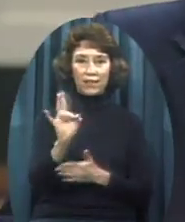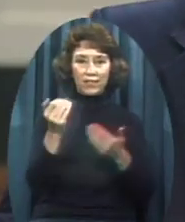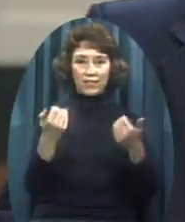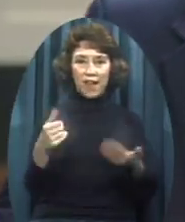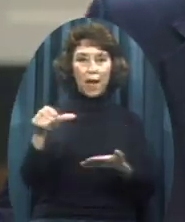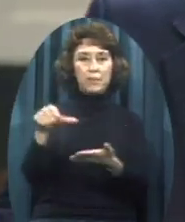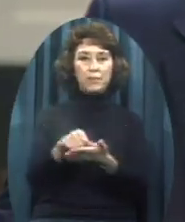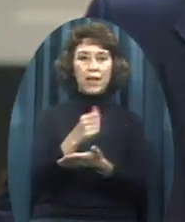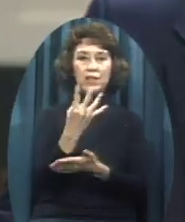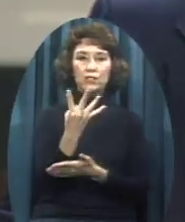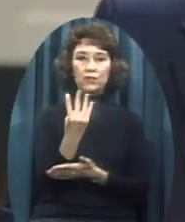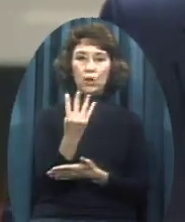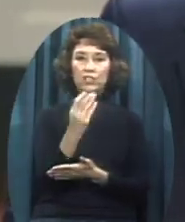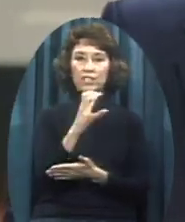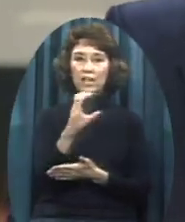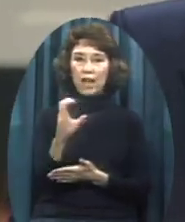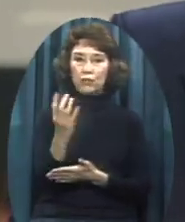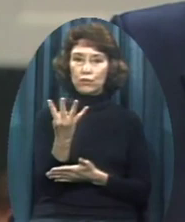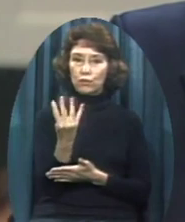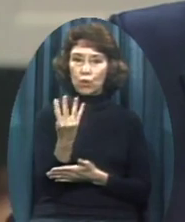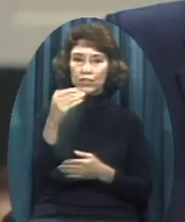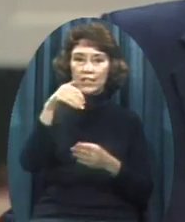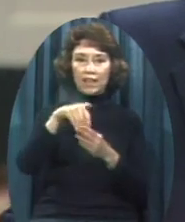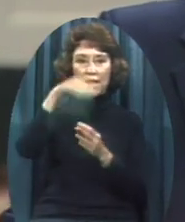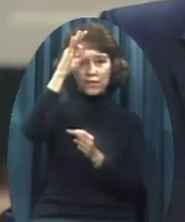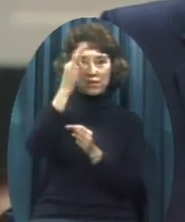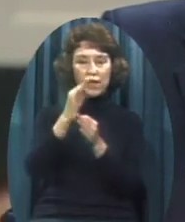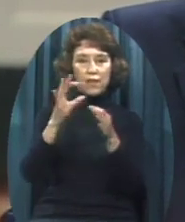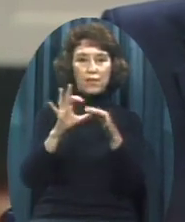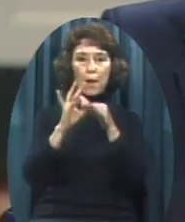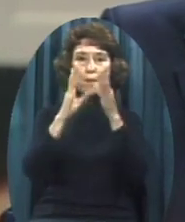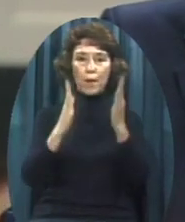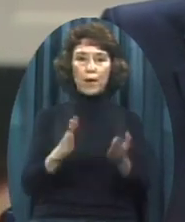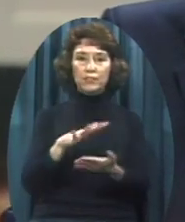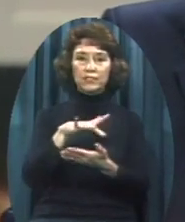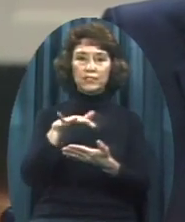page 1414 in the Faith Partner Study Bible.